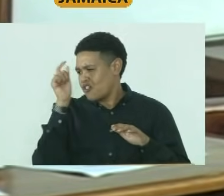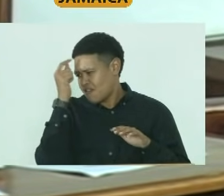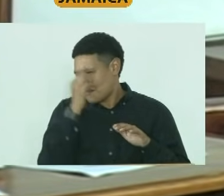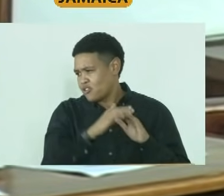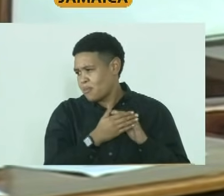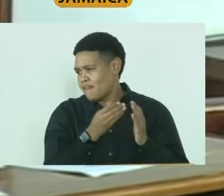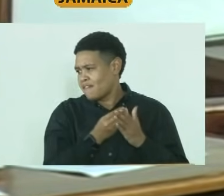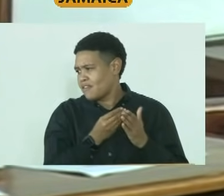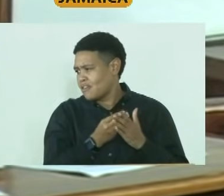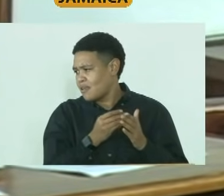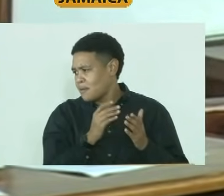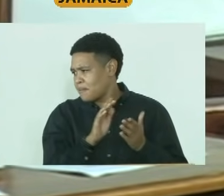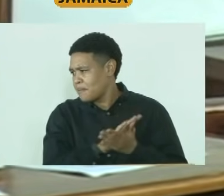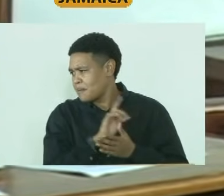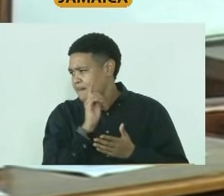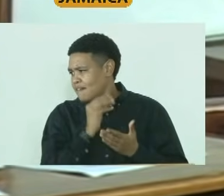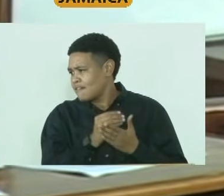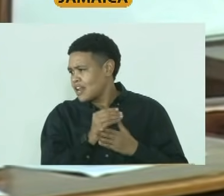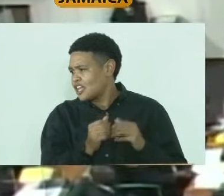22.